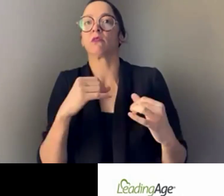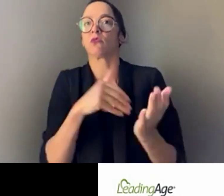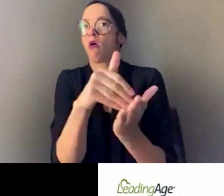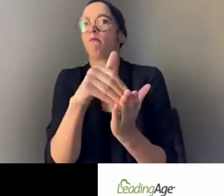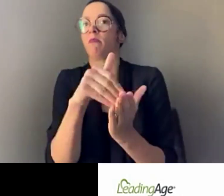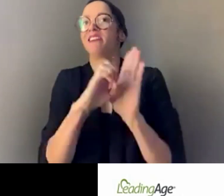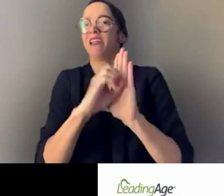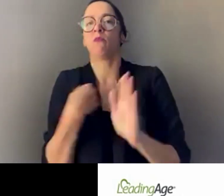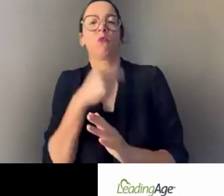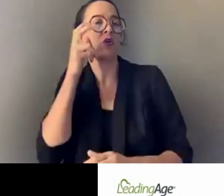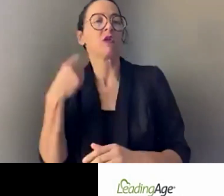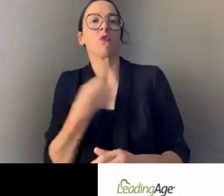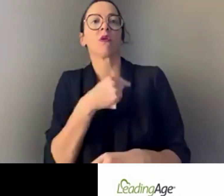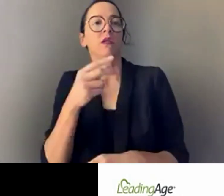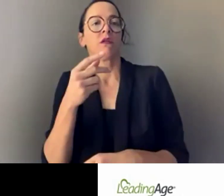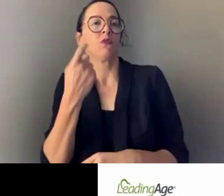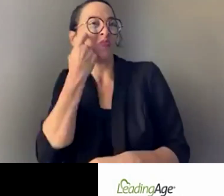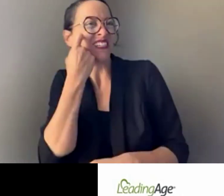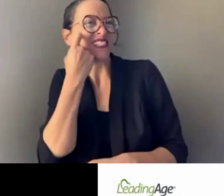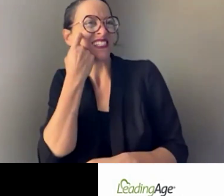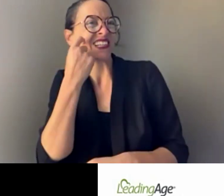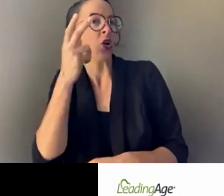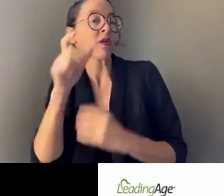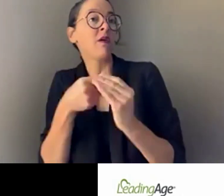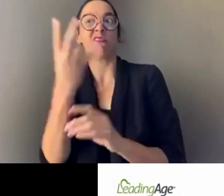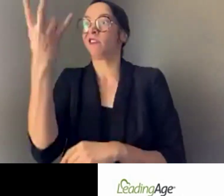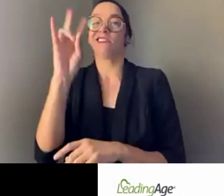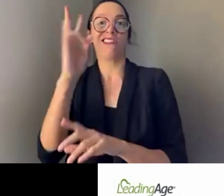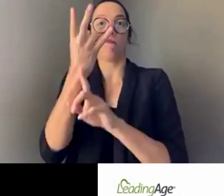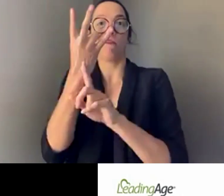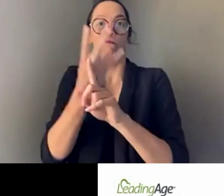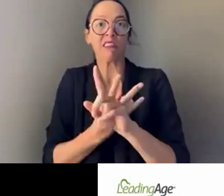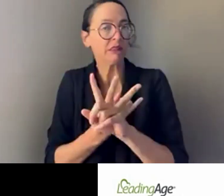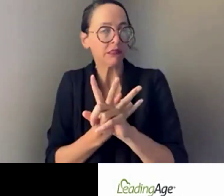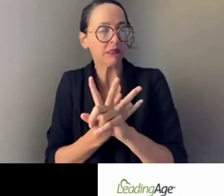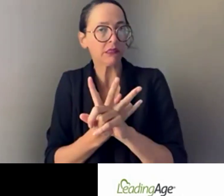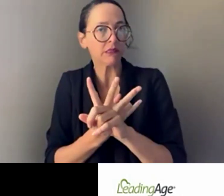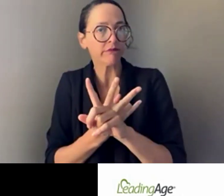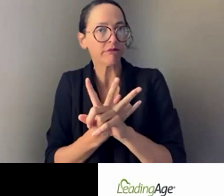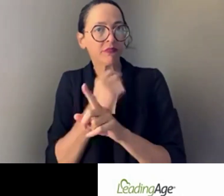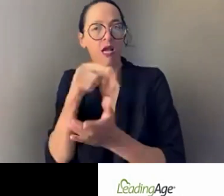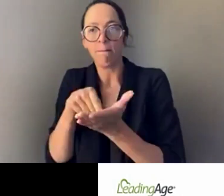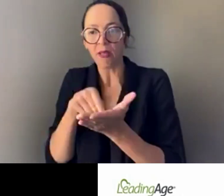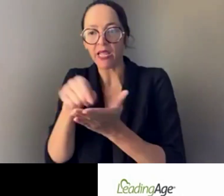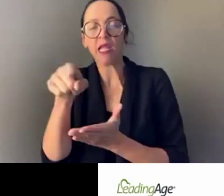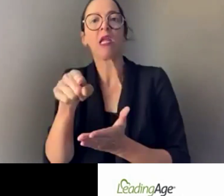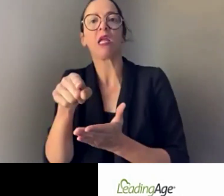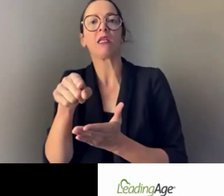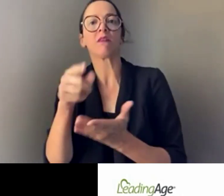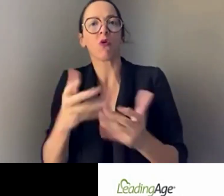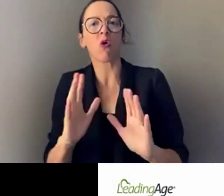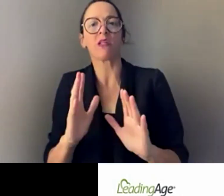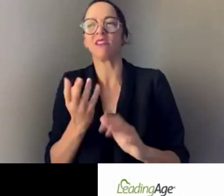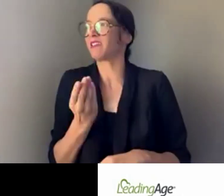example of not being paid with all the documentation in submitted timely. So I think this reform of